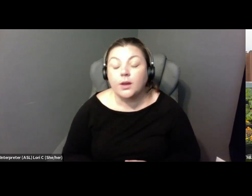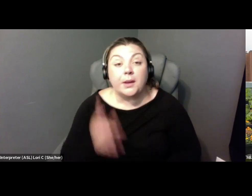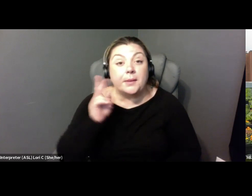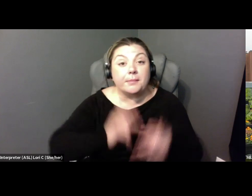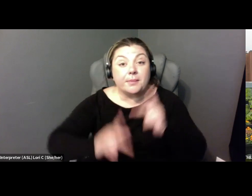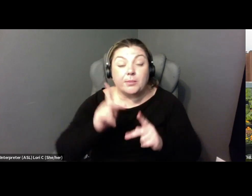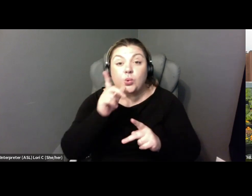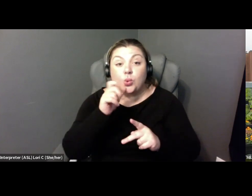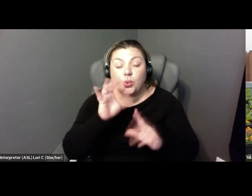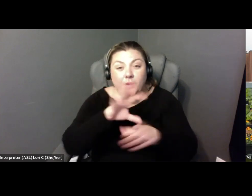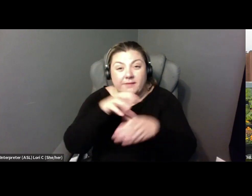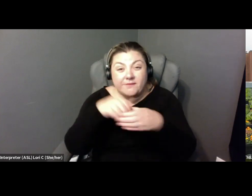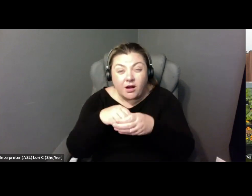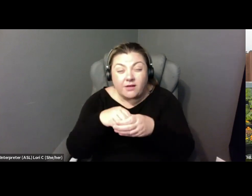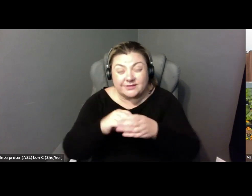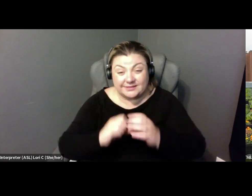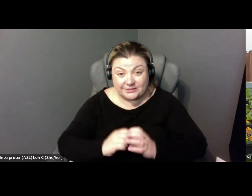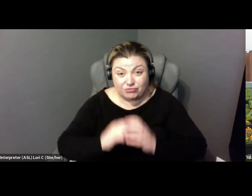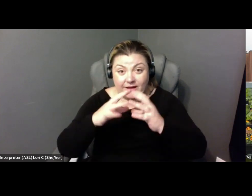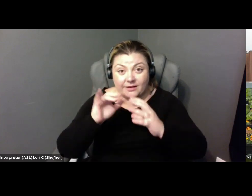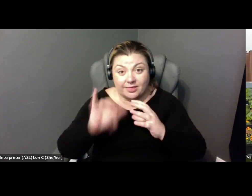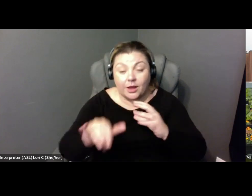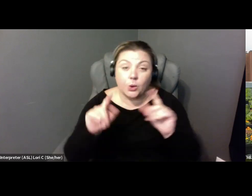as a part of the work group were